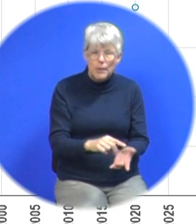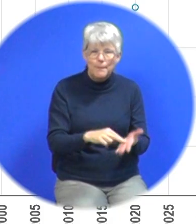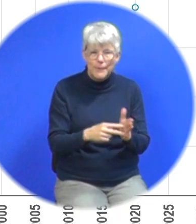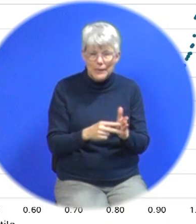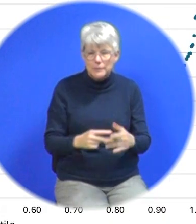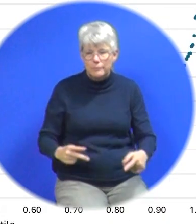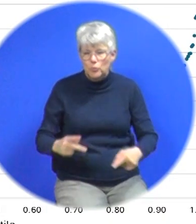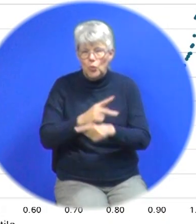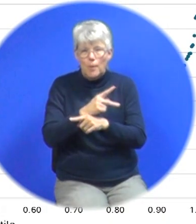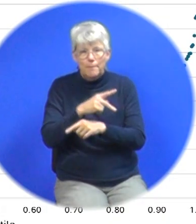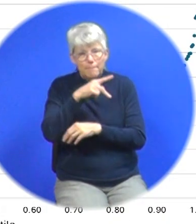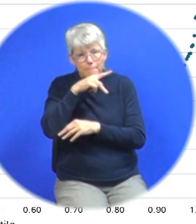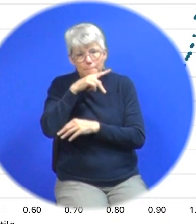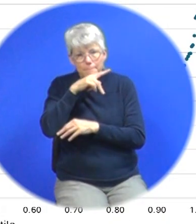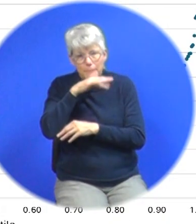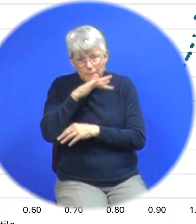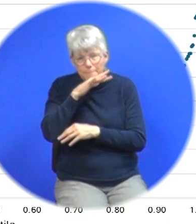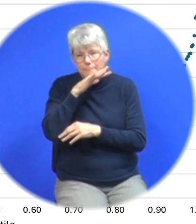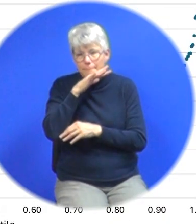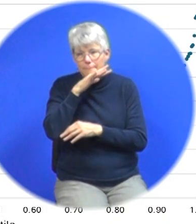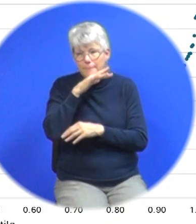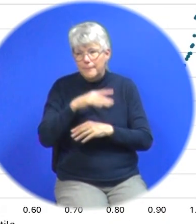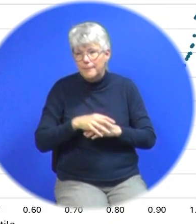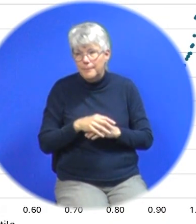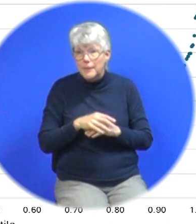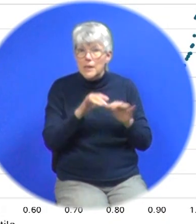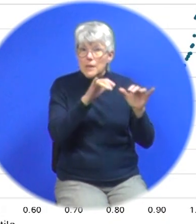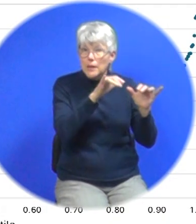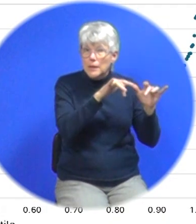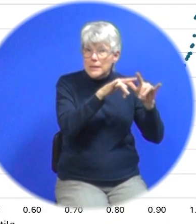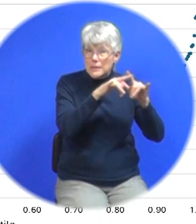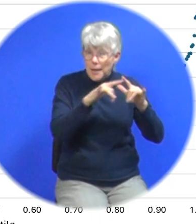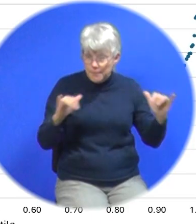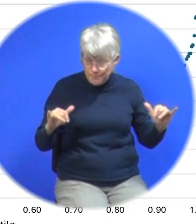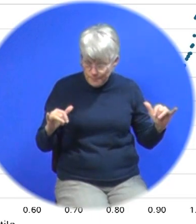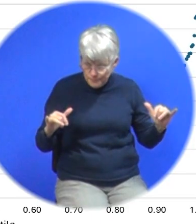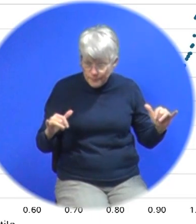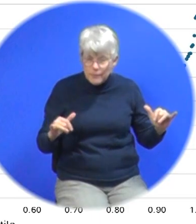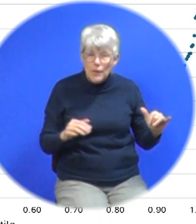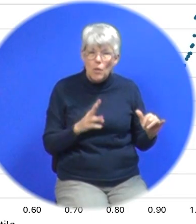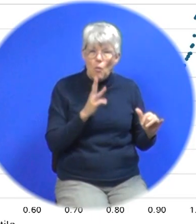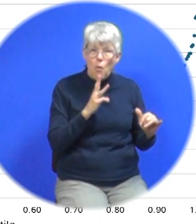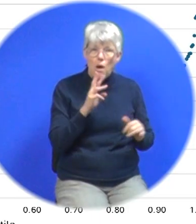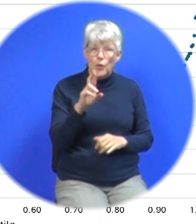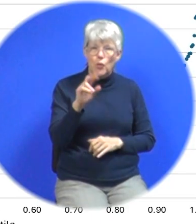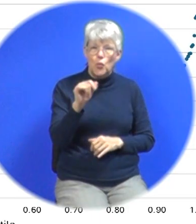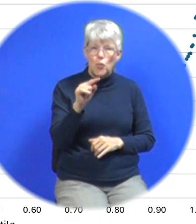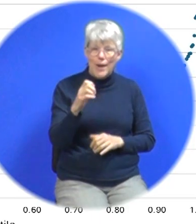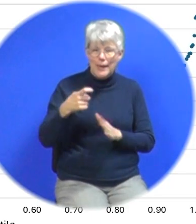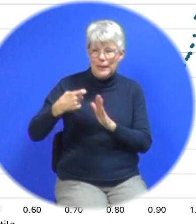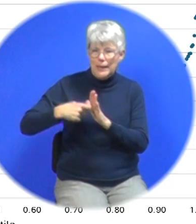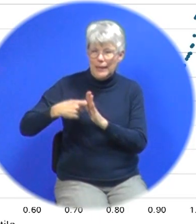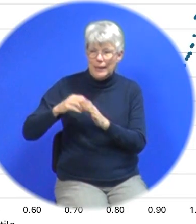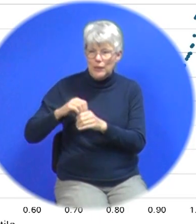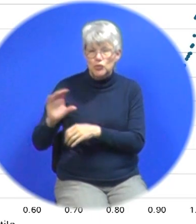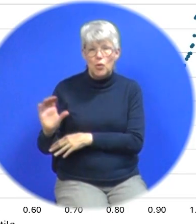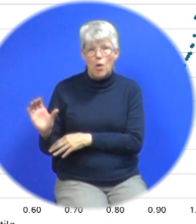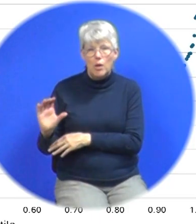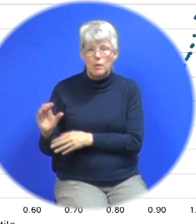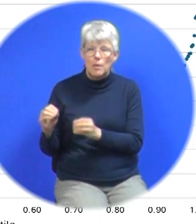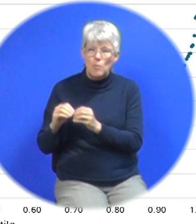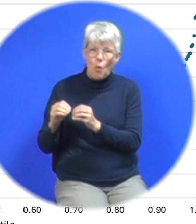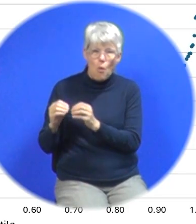lower flows. Now, at the same time, water rates in Charlotte are more affordable as a percentage of median